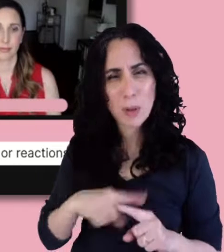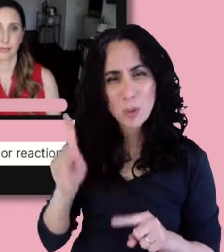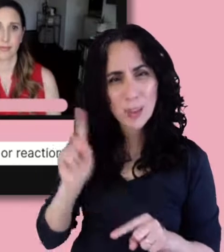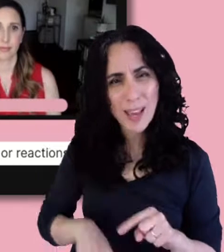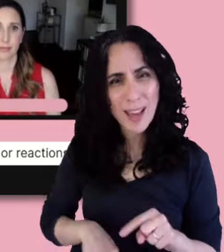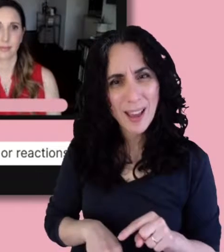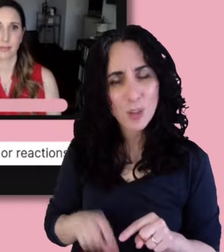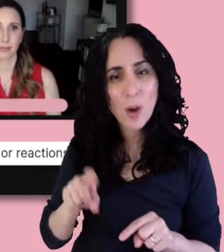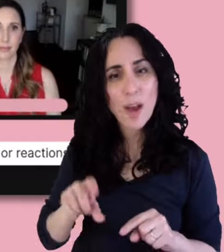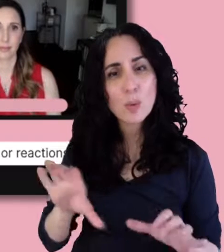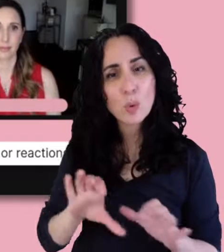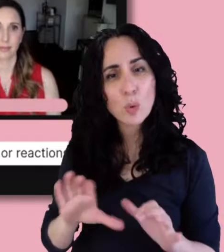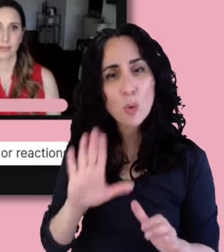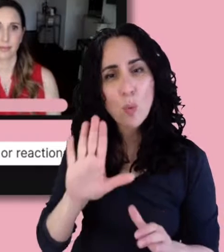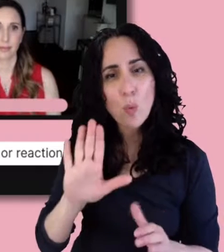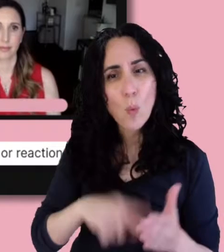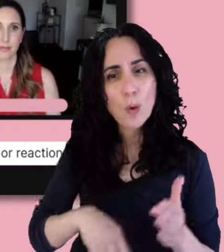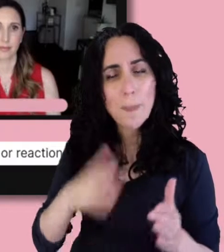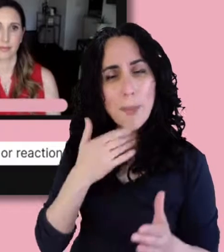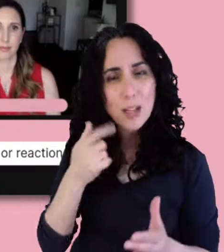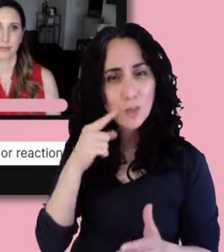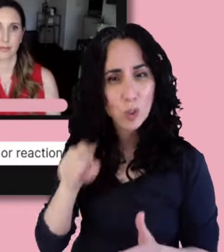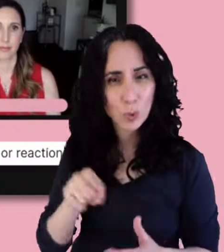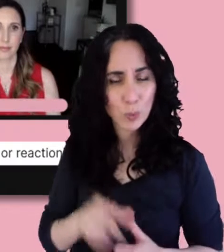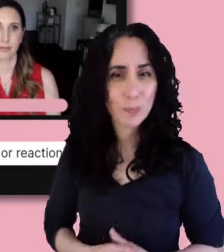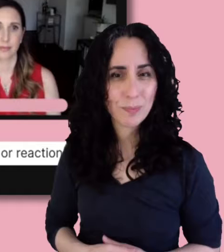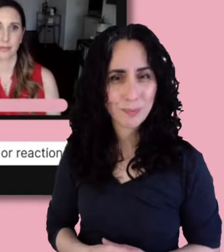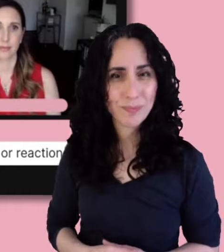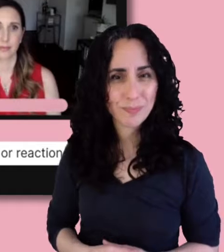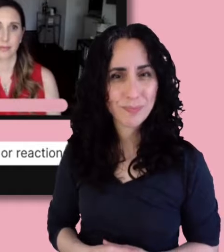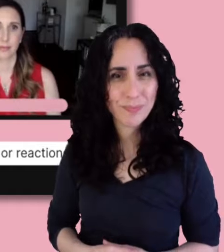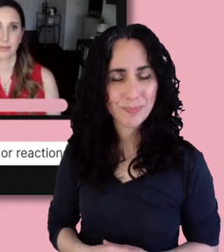But you can't. You have to do what's best for you. And I think